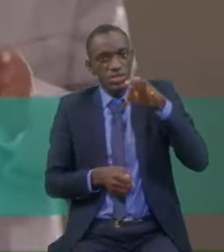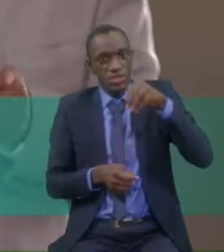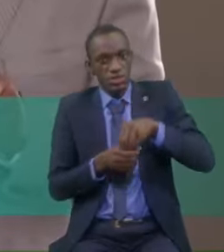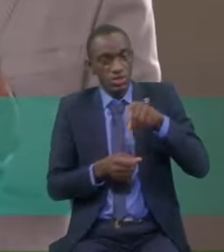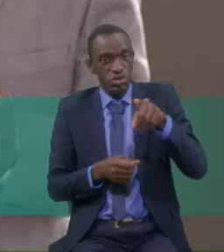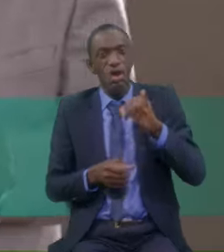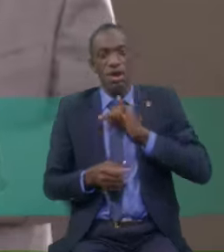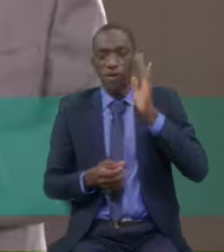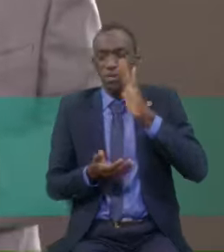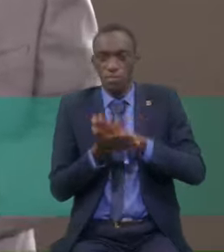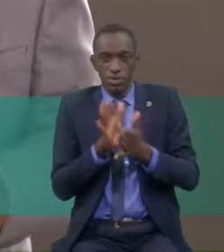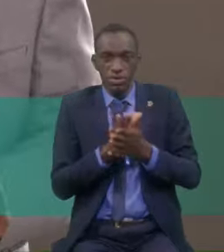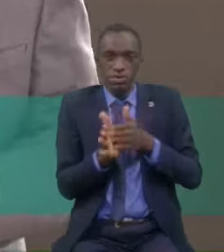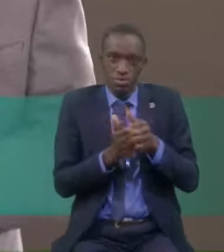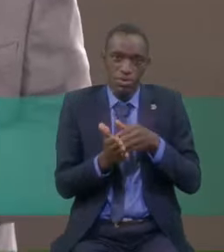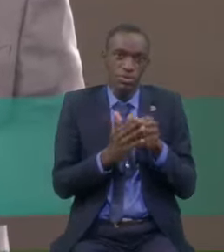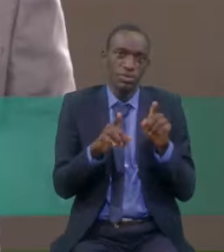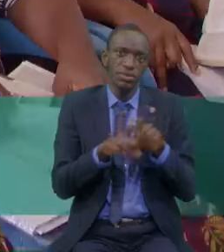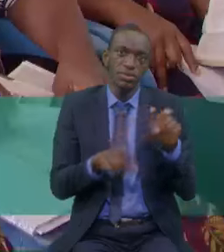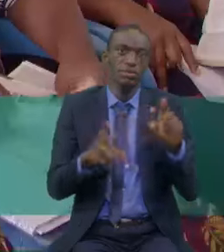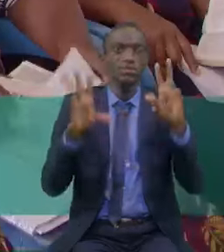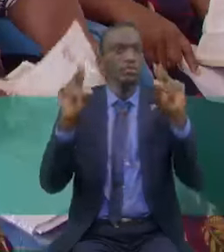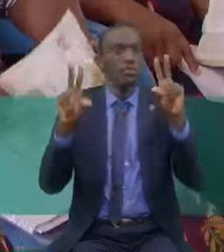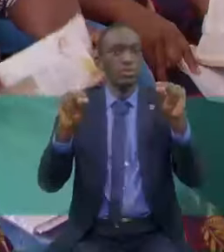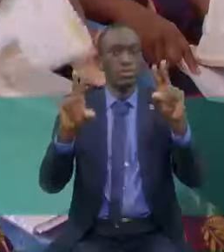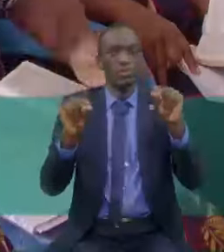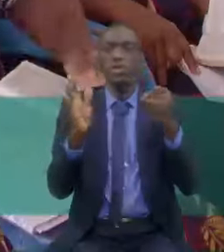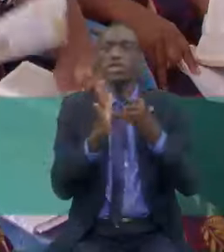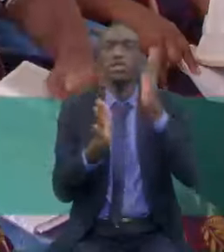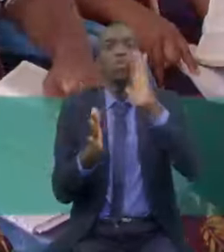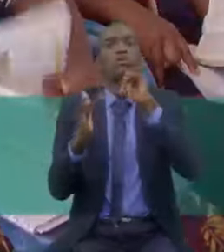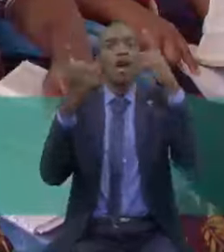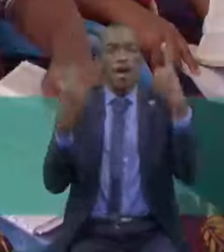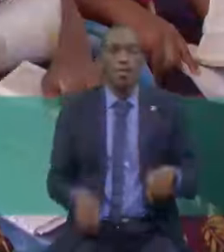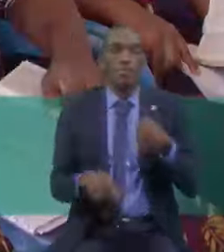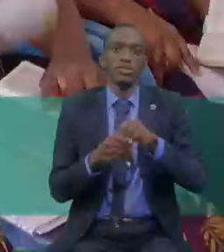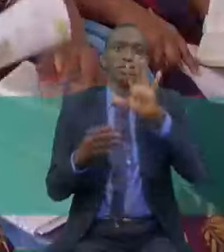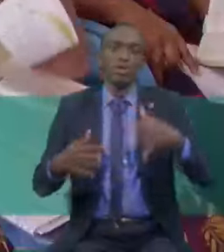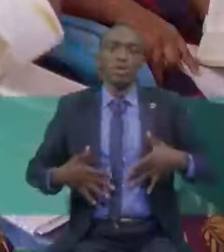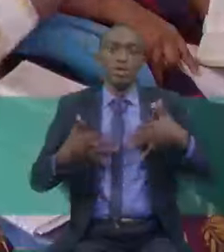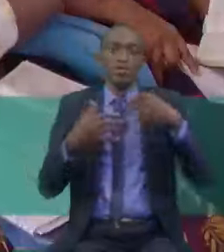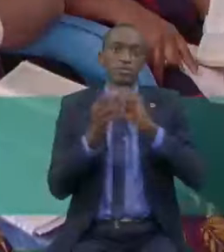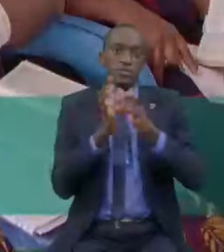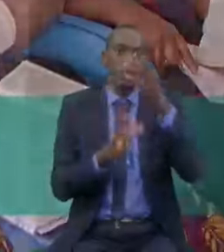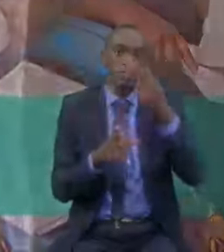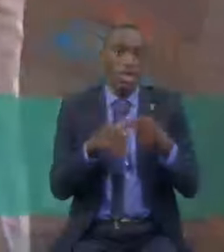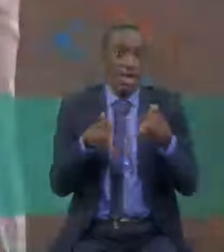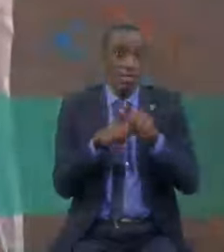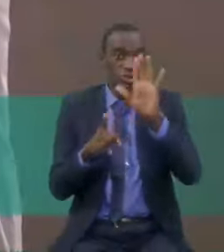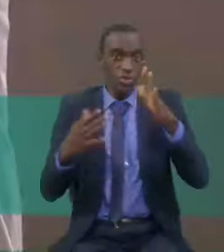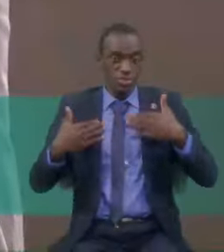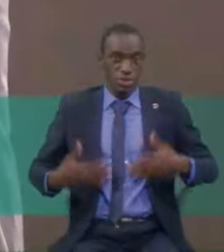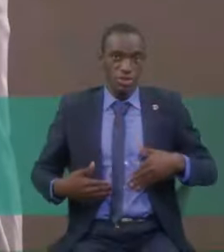No, no, no. It will not happen in your life. Yeah. As your body is getting weaker,